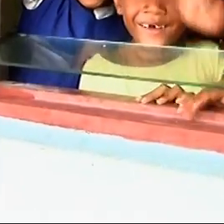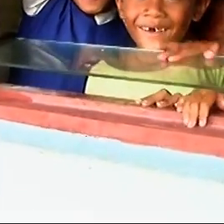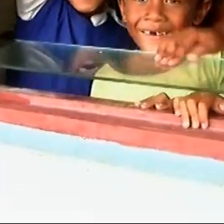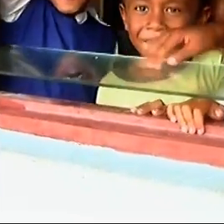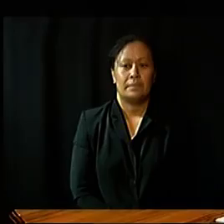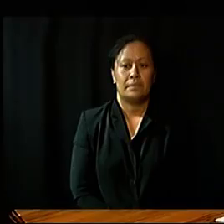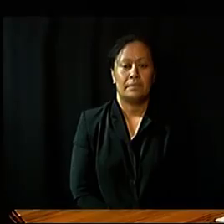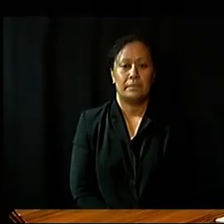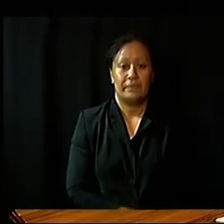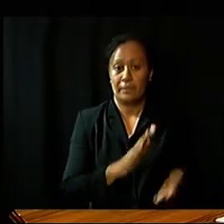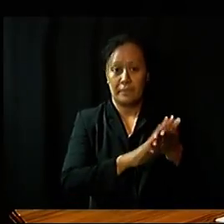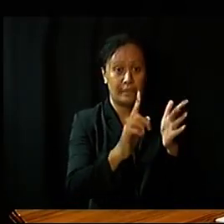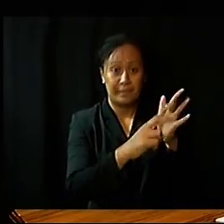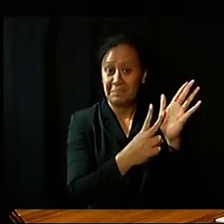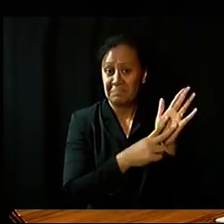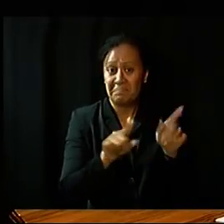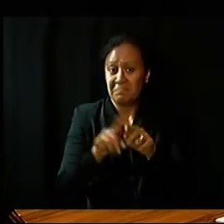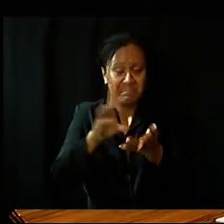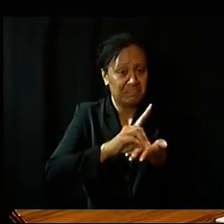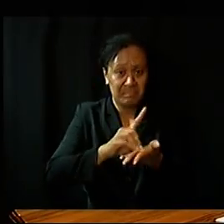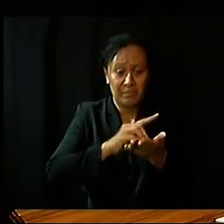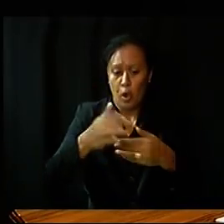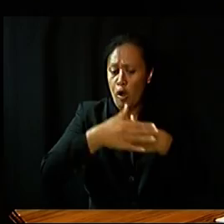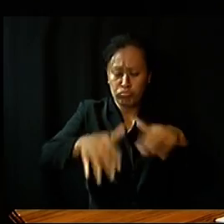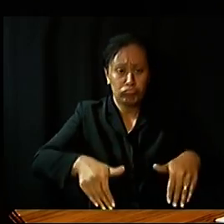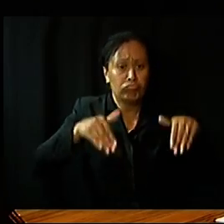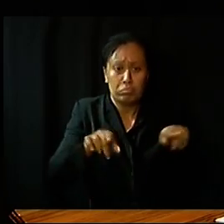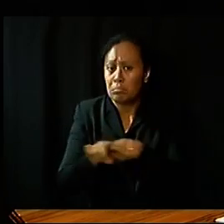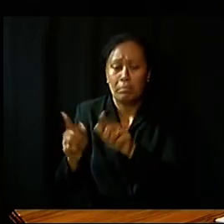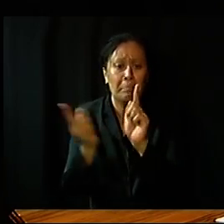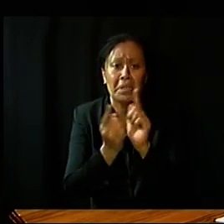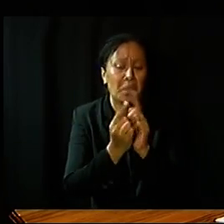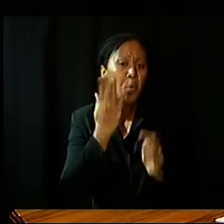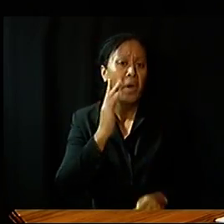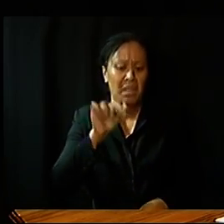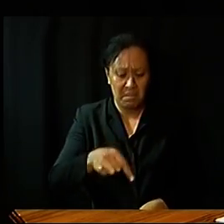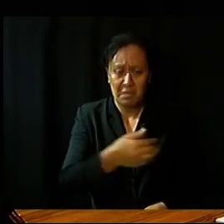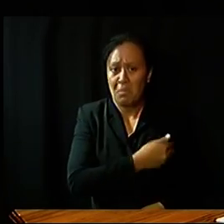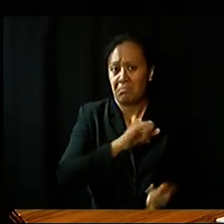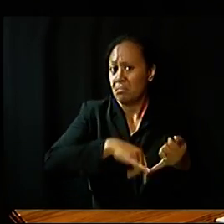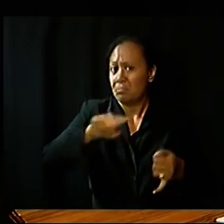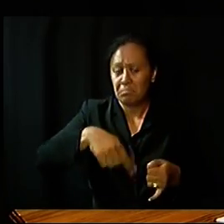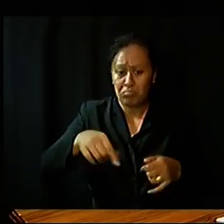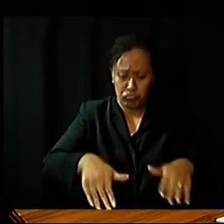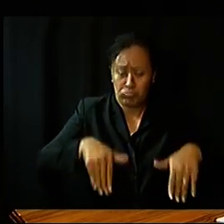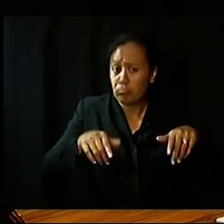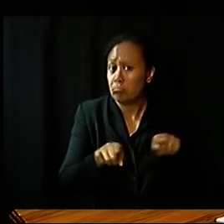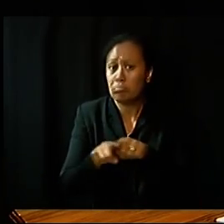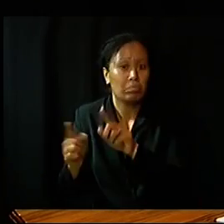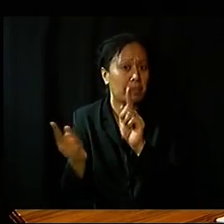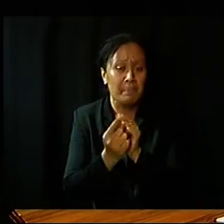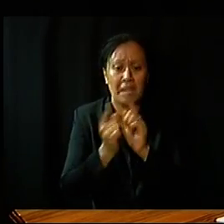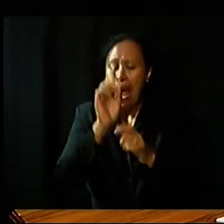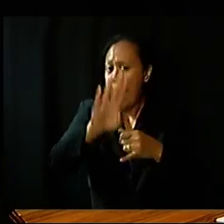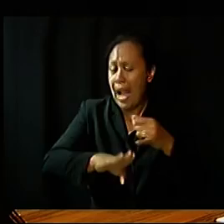and Fulanga. A HIV decree open forum was held in Suba this morning. The forum is the last in a